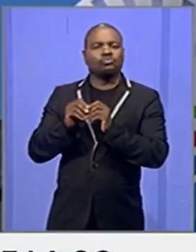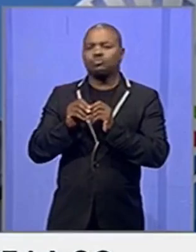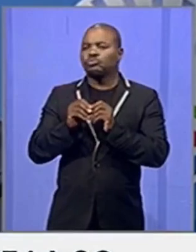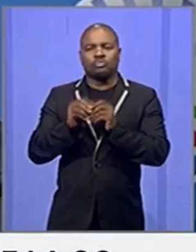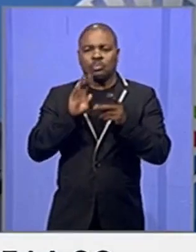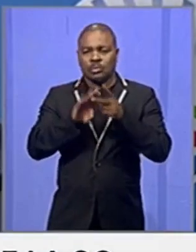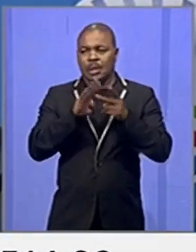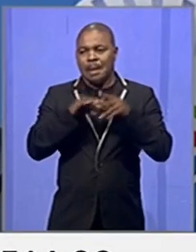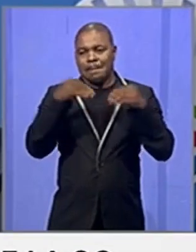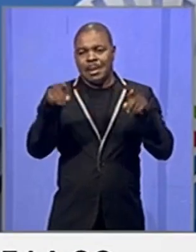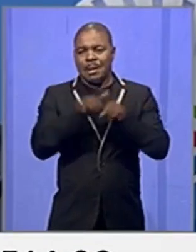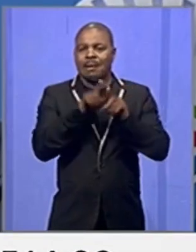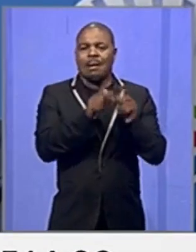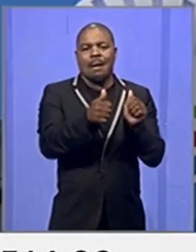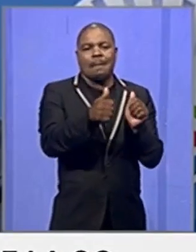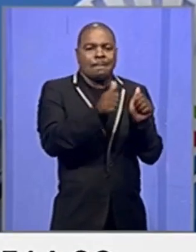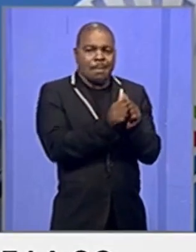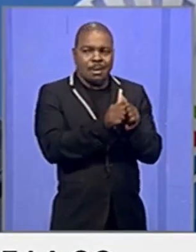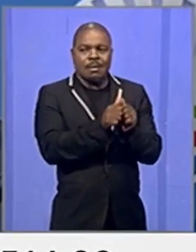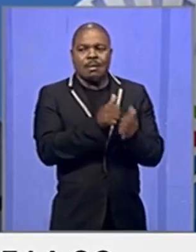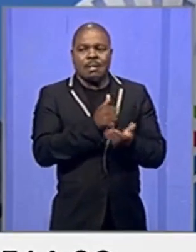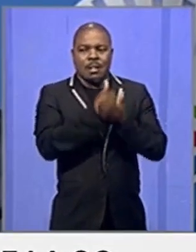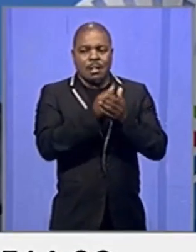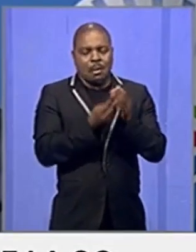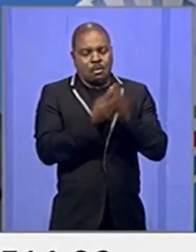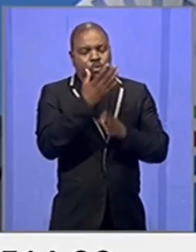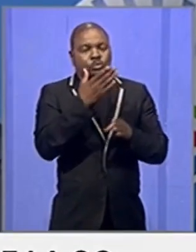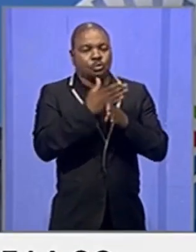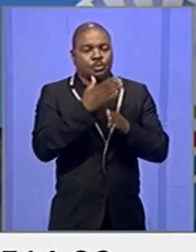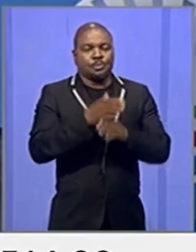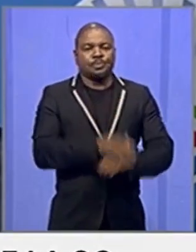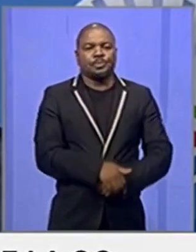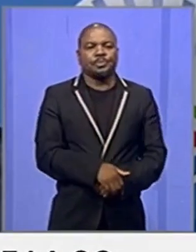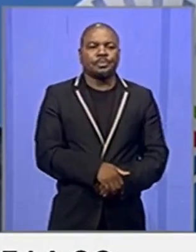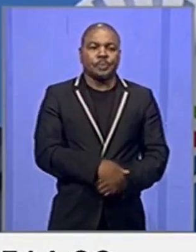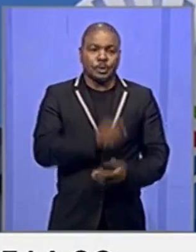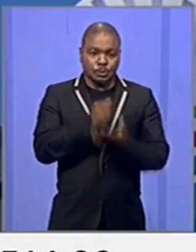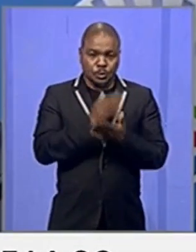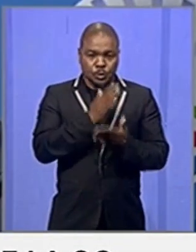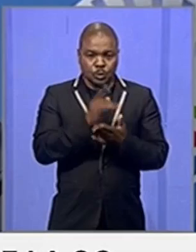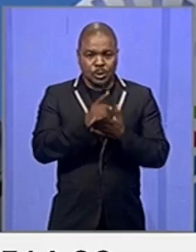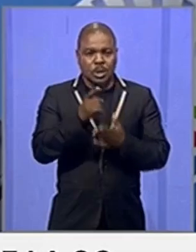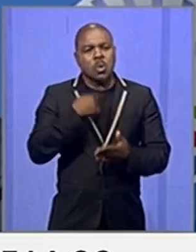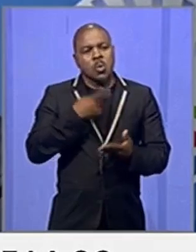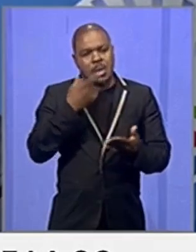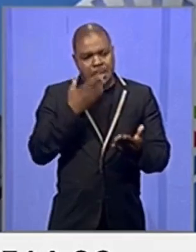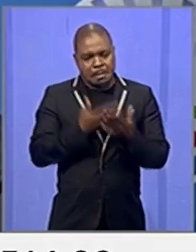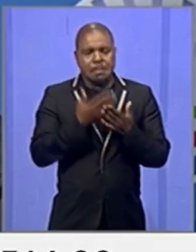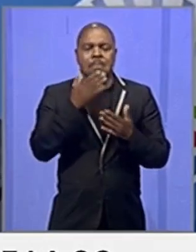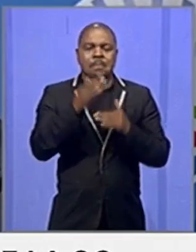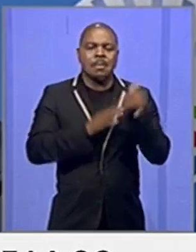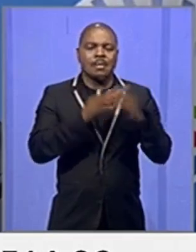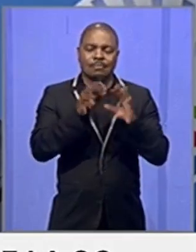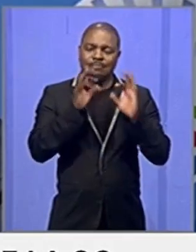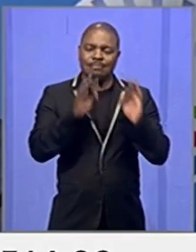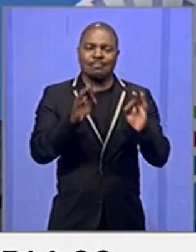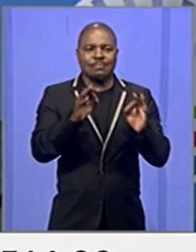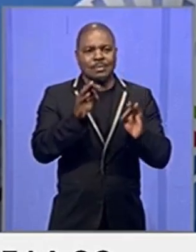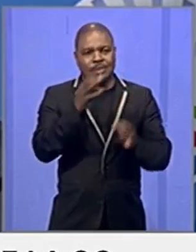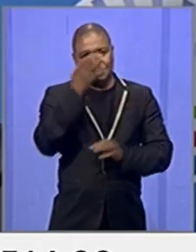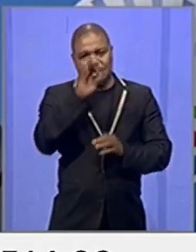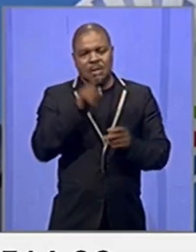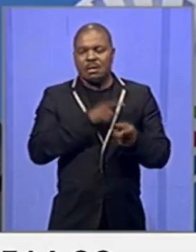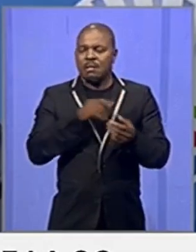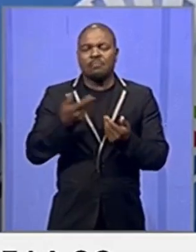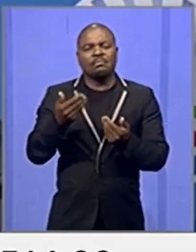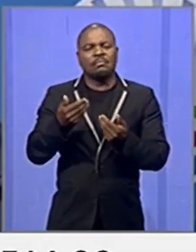that treats business as a partner in the growth and jobs agenda, and making sure that you build a capable state. It means free of cadre deployment